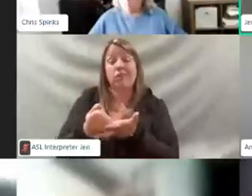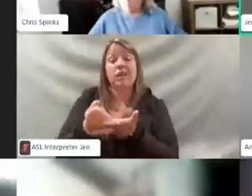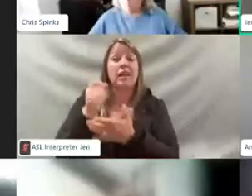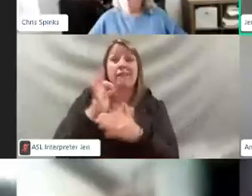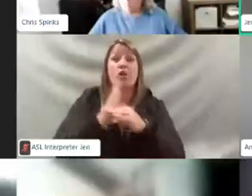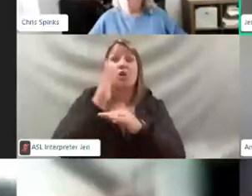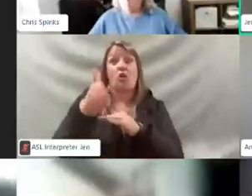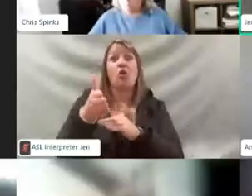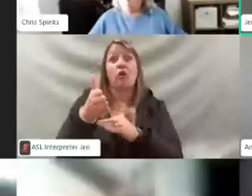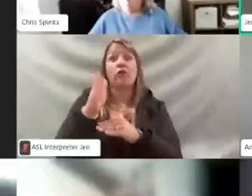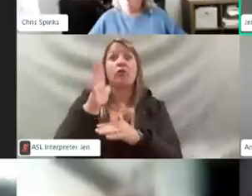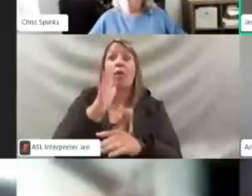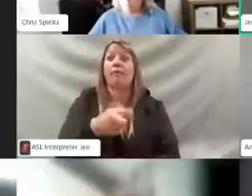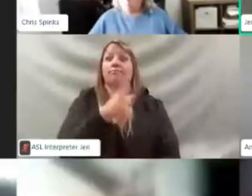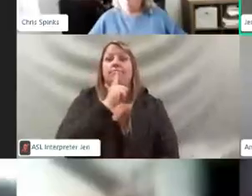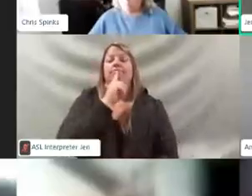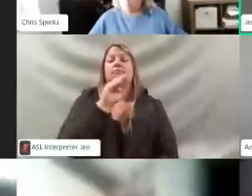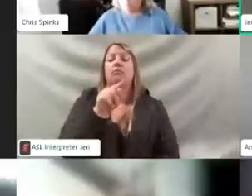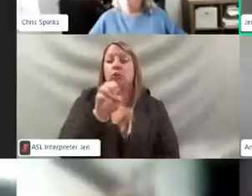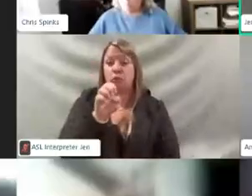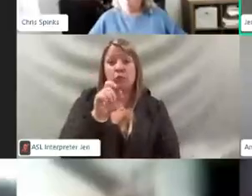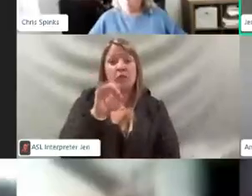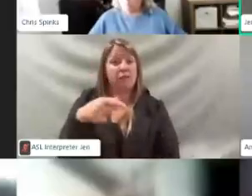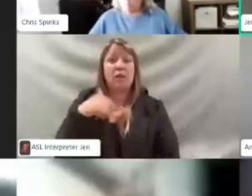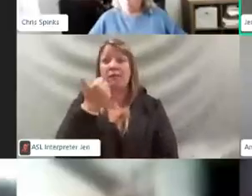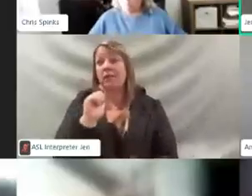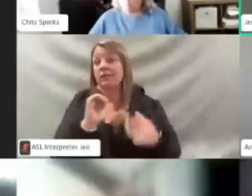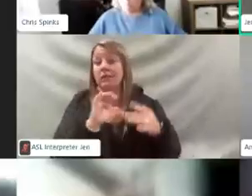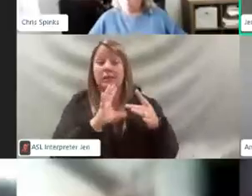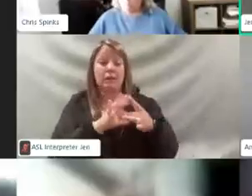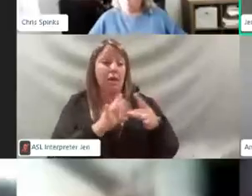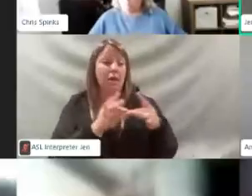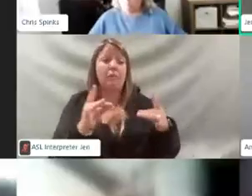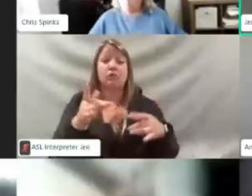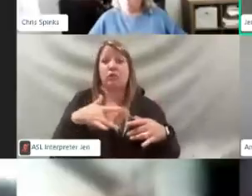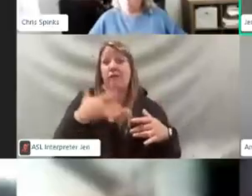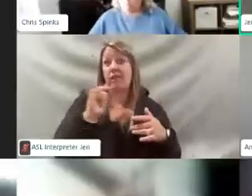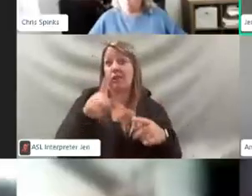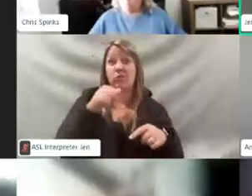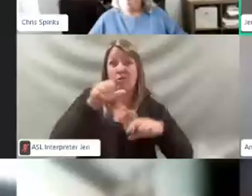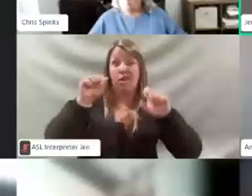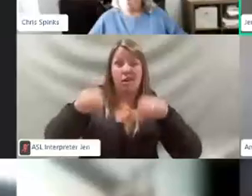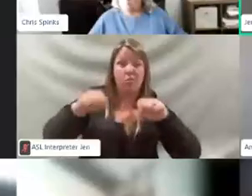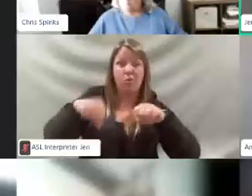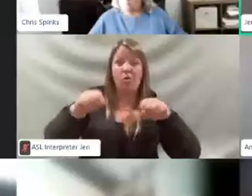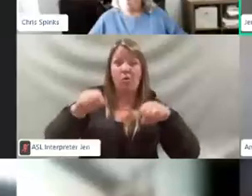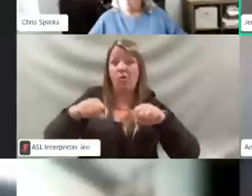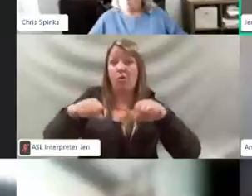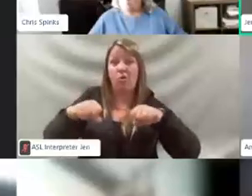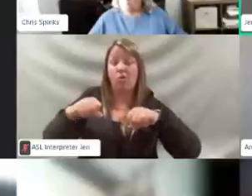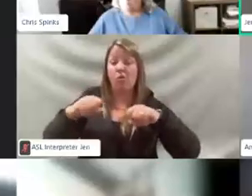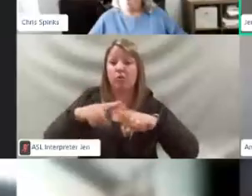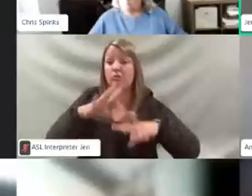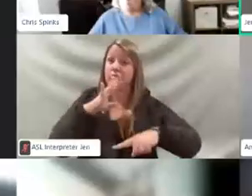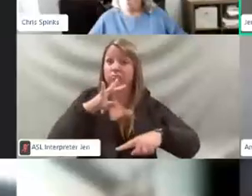over, you will likely be muted. And if you have any additional comments, if you feel like you were not able to get